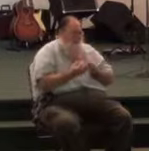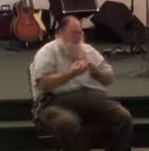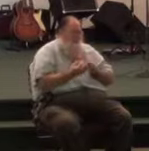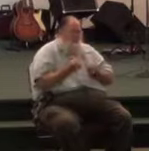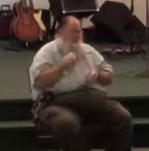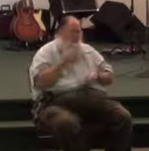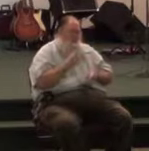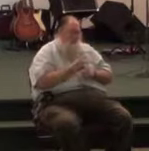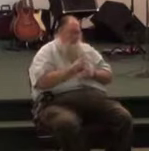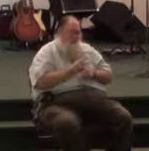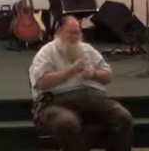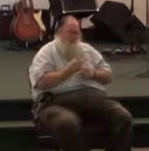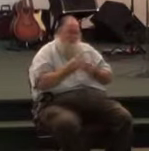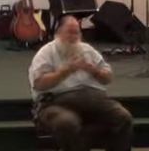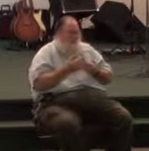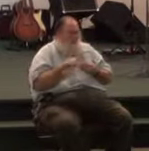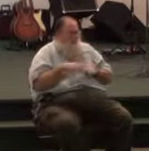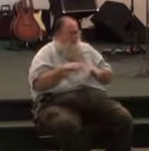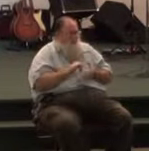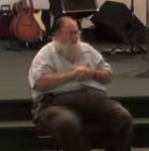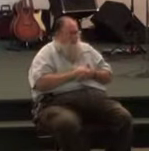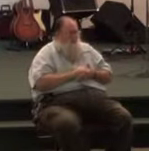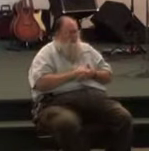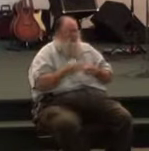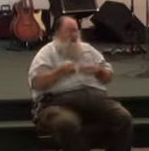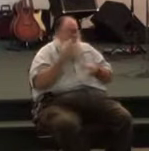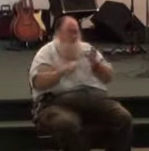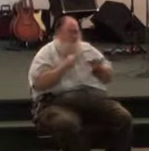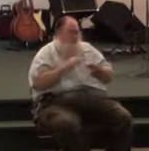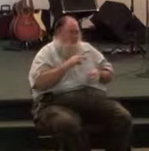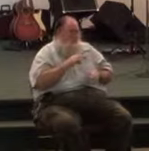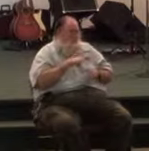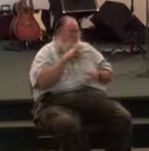We have to be careful. It's so easy to do, to have a judgmental spirit.